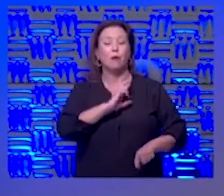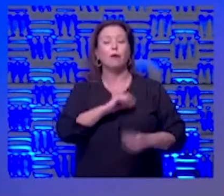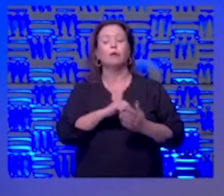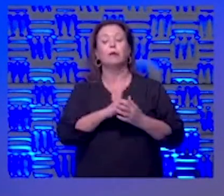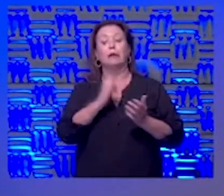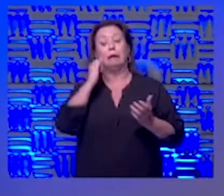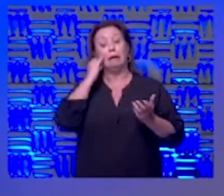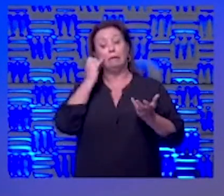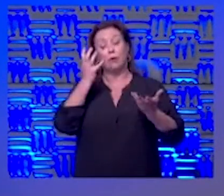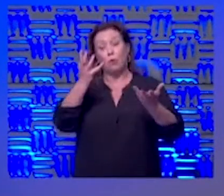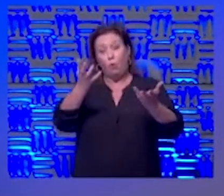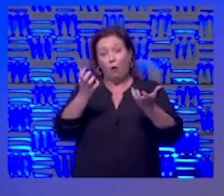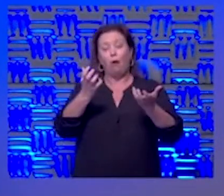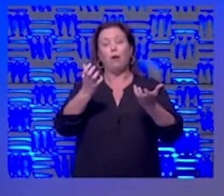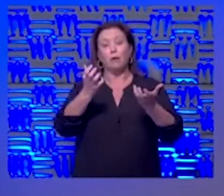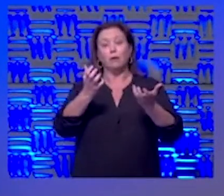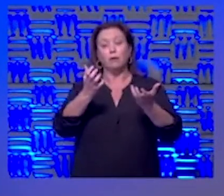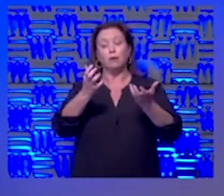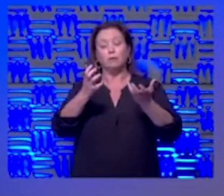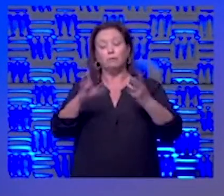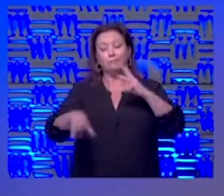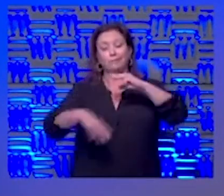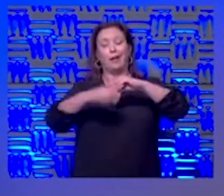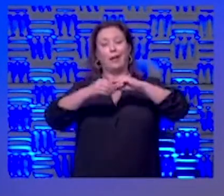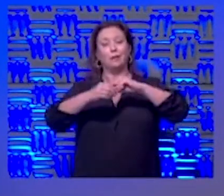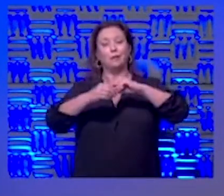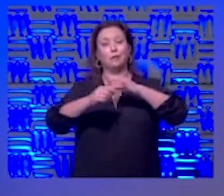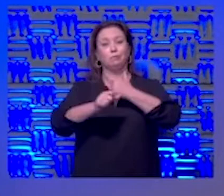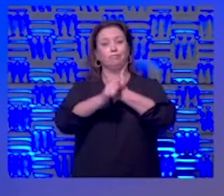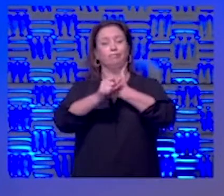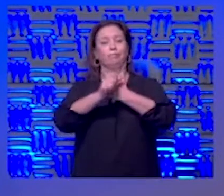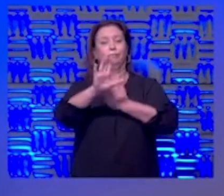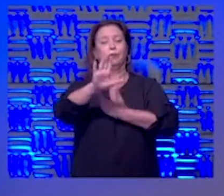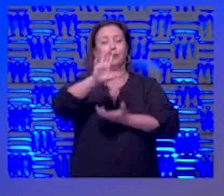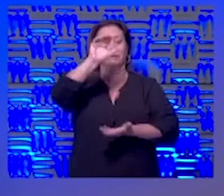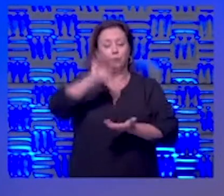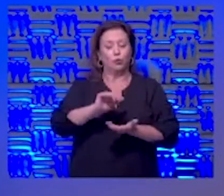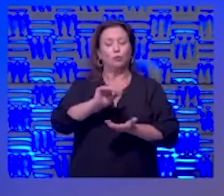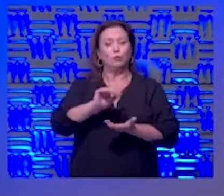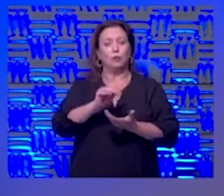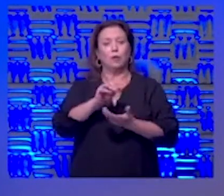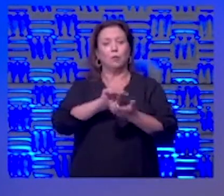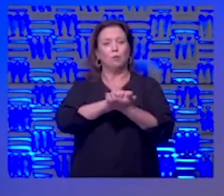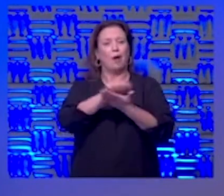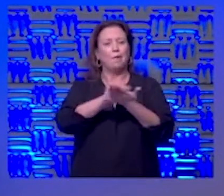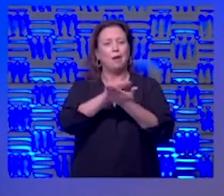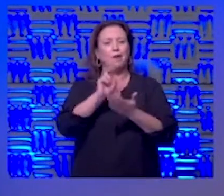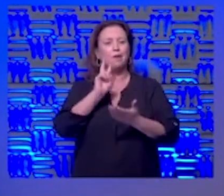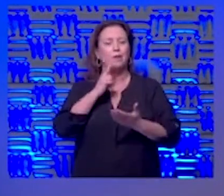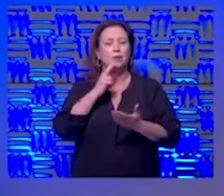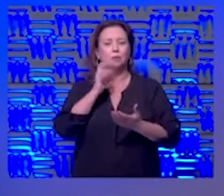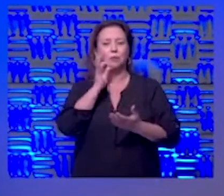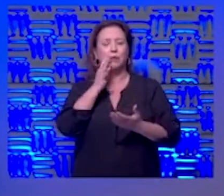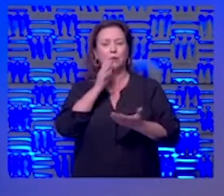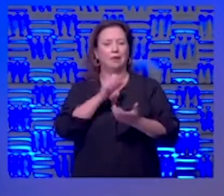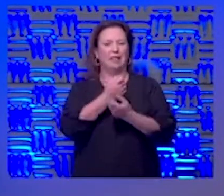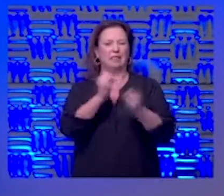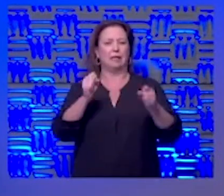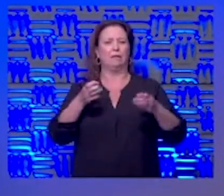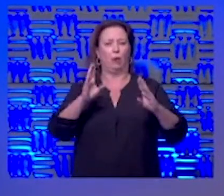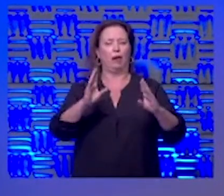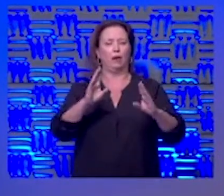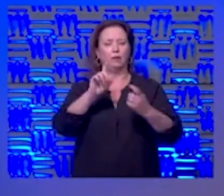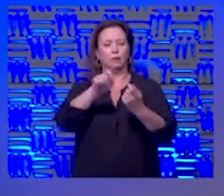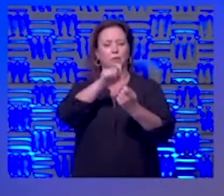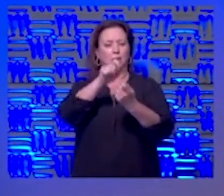if you want to take that and have that abundance of caution and want to wipe down your vegetables in a safe manner, obviously we're not, there are certain ways to